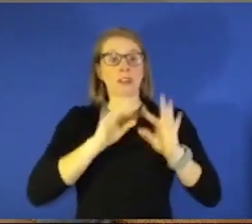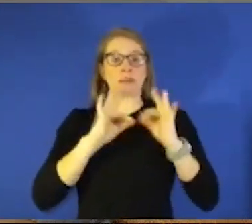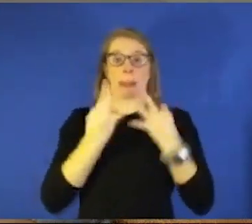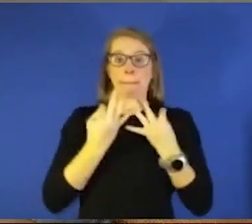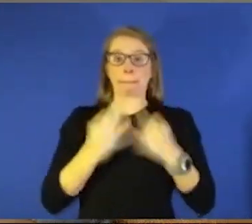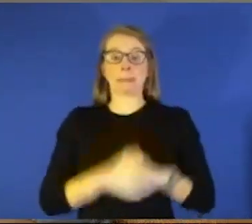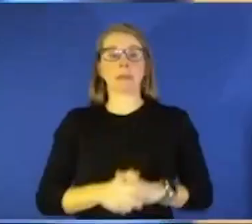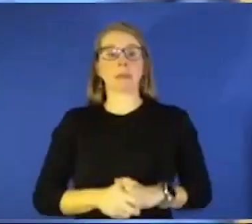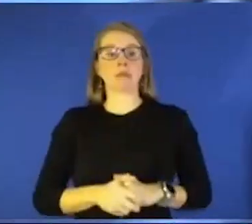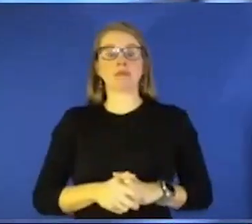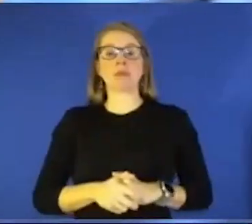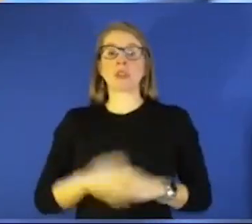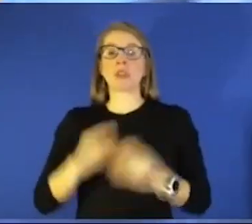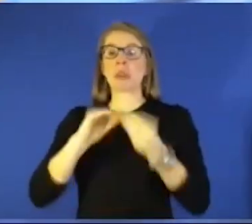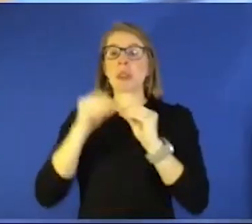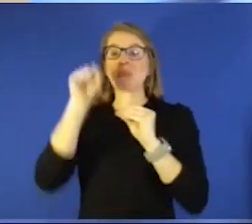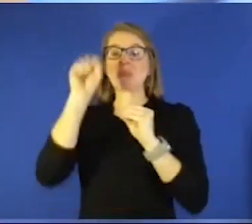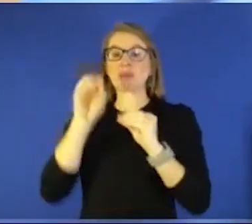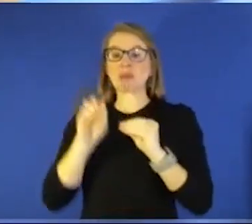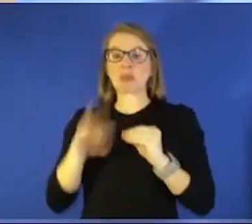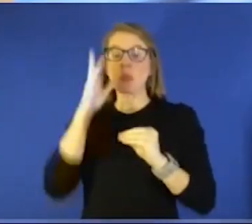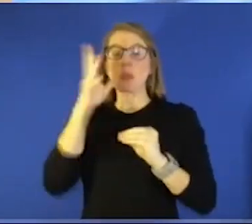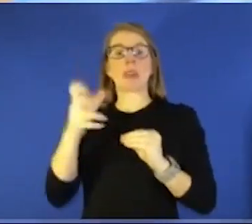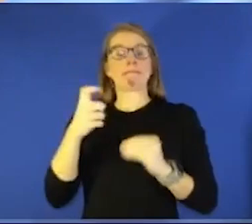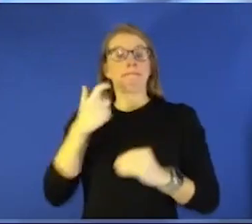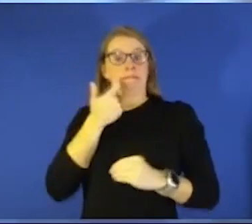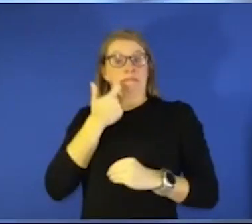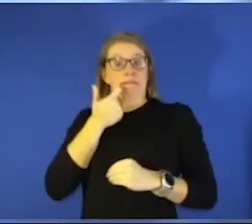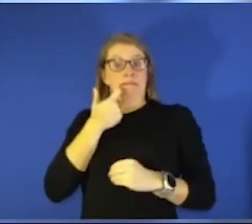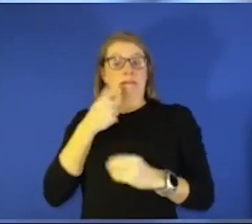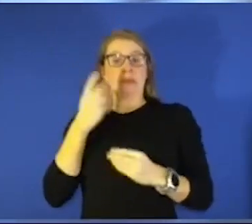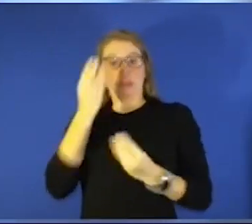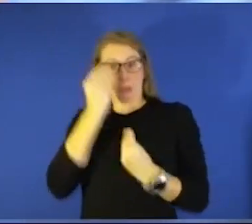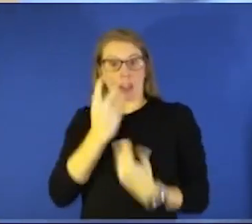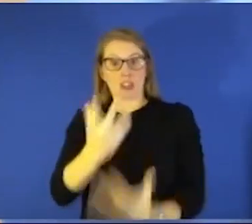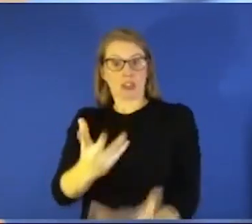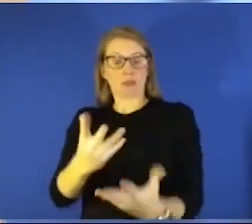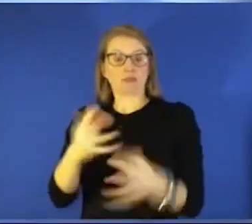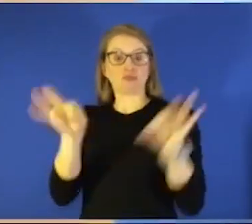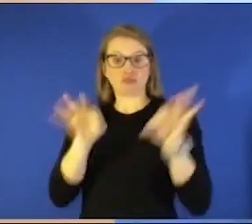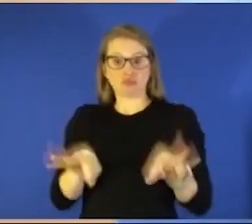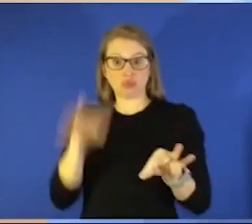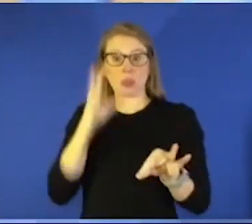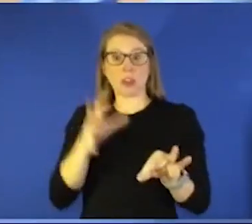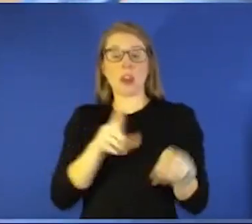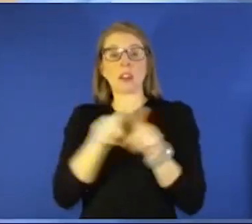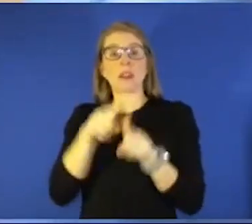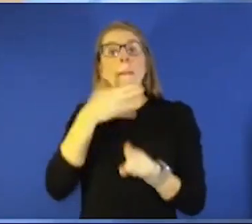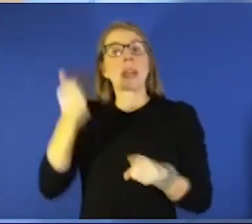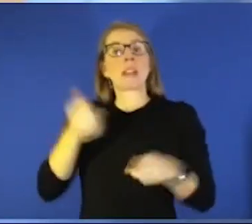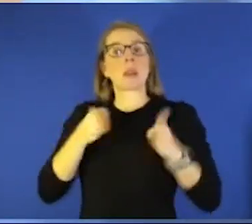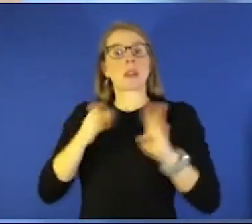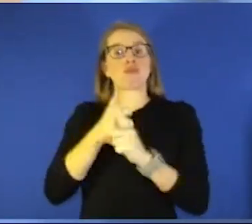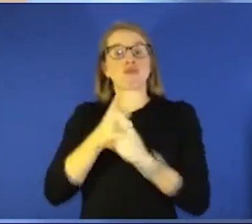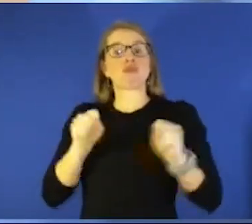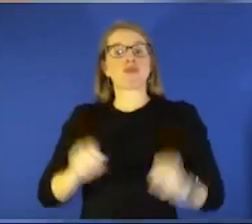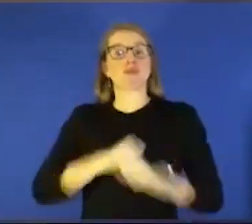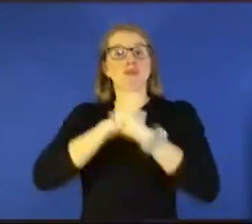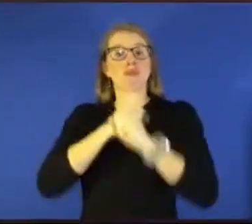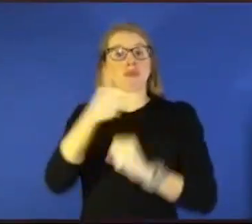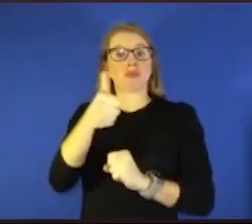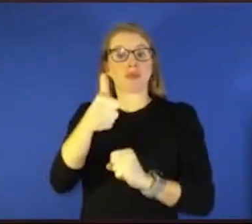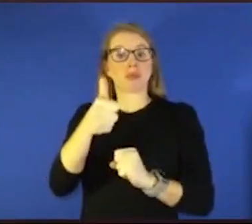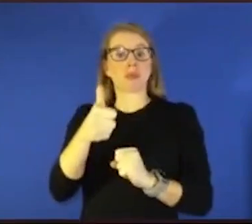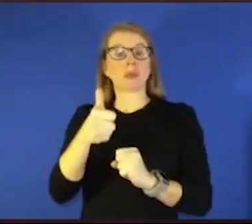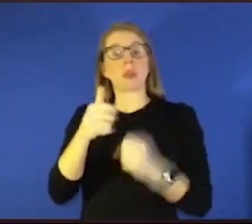down those numbers for you, give you the latest information this morning, and all the best ways you can better protect yourself as we head into the holidays.